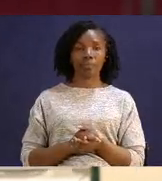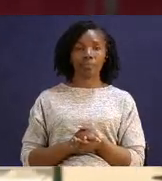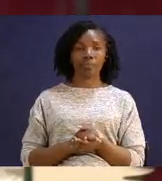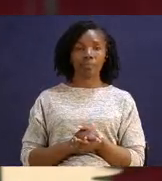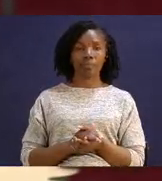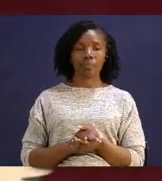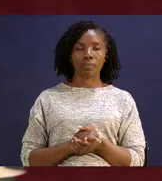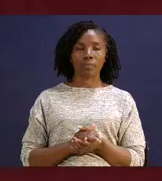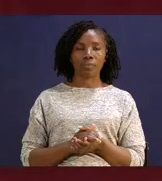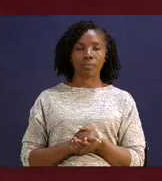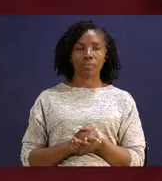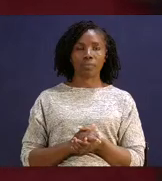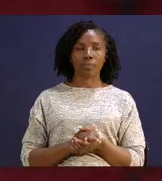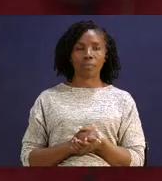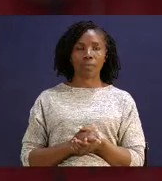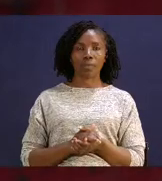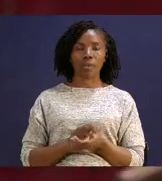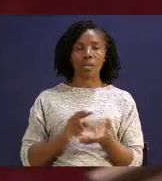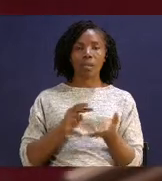Why am I saying all this?